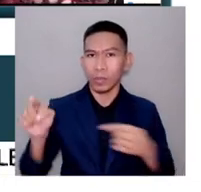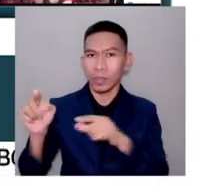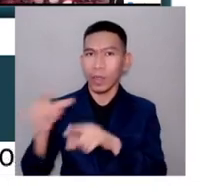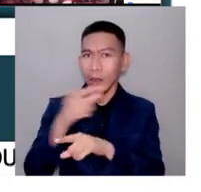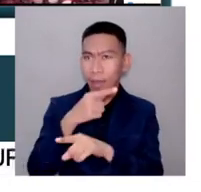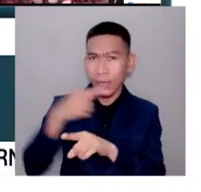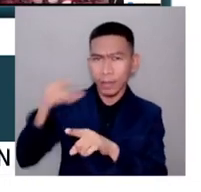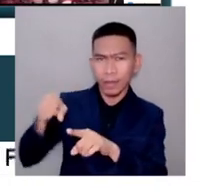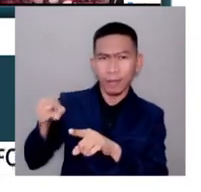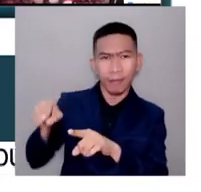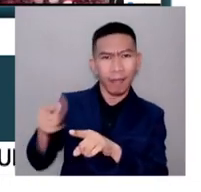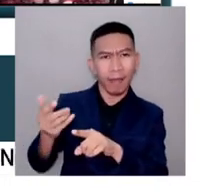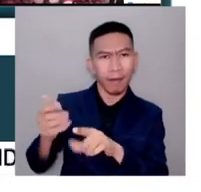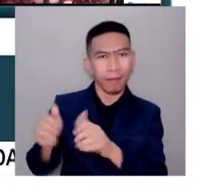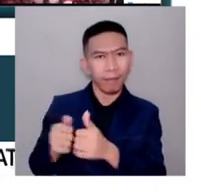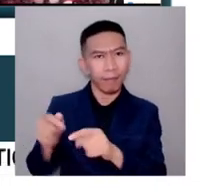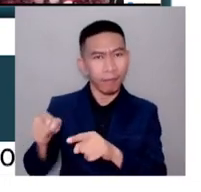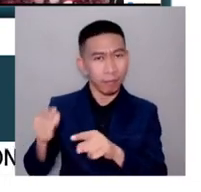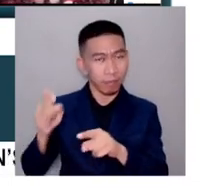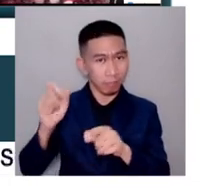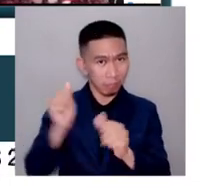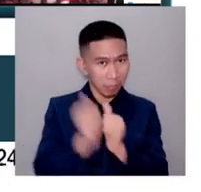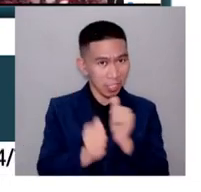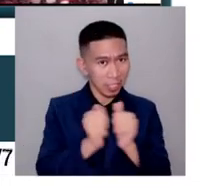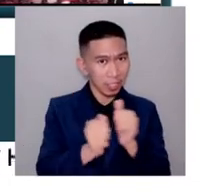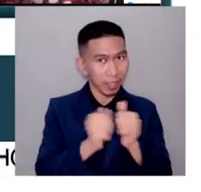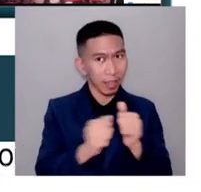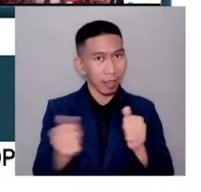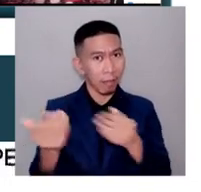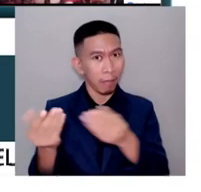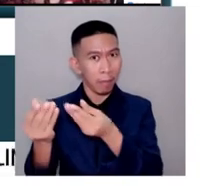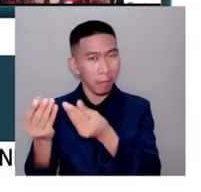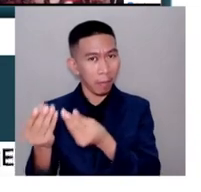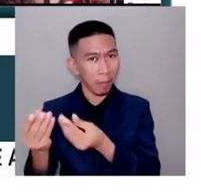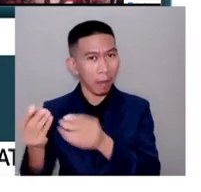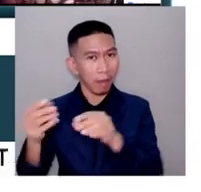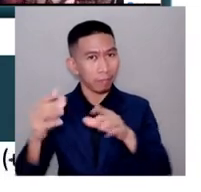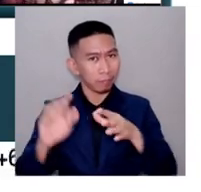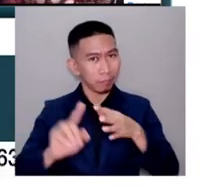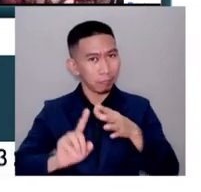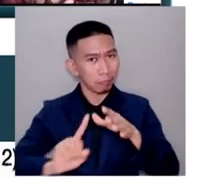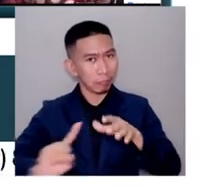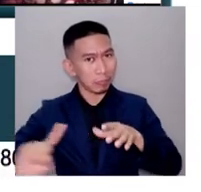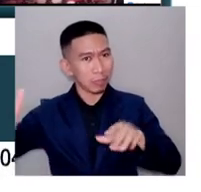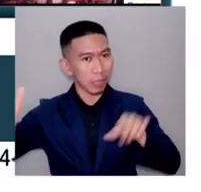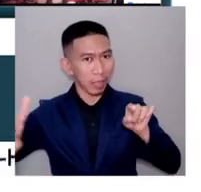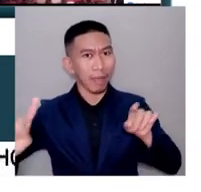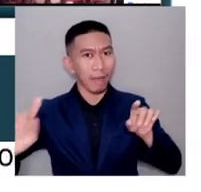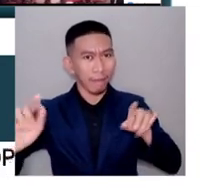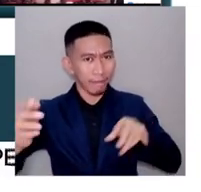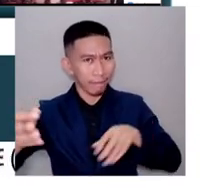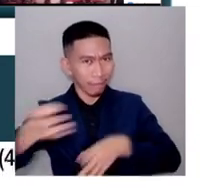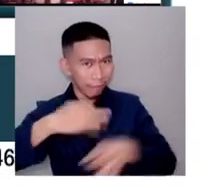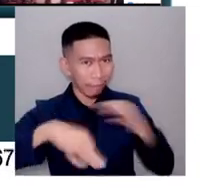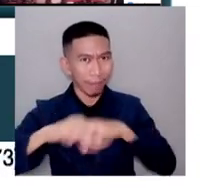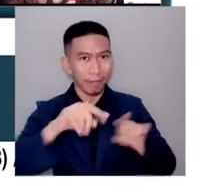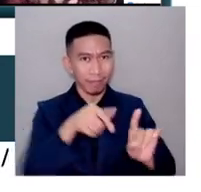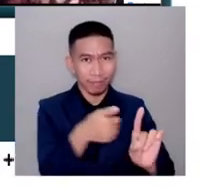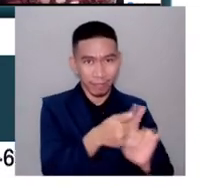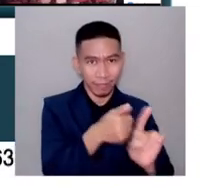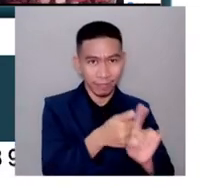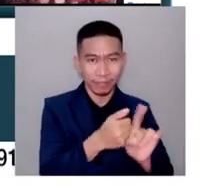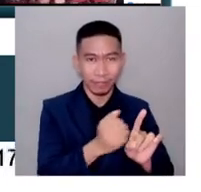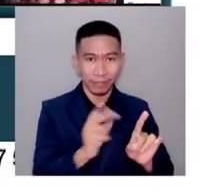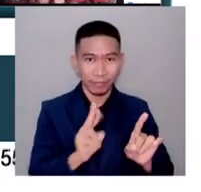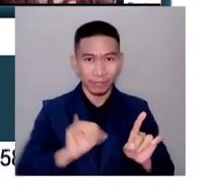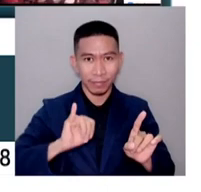to fade away and you will take her place? What will it look like?